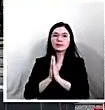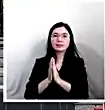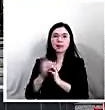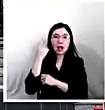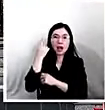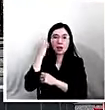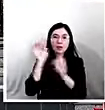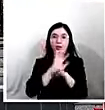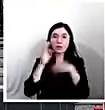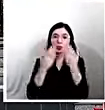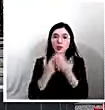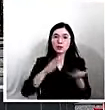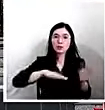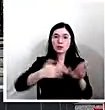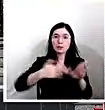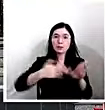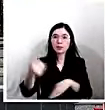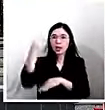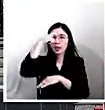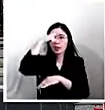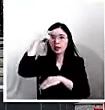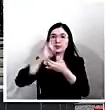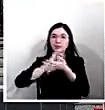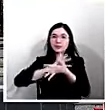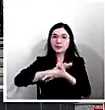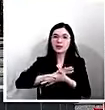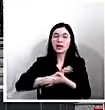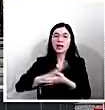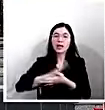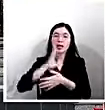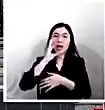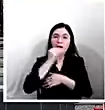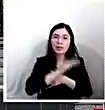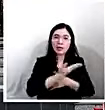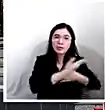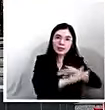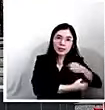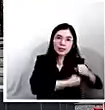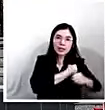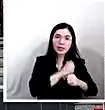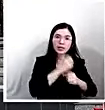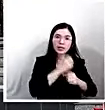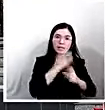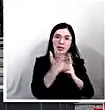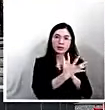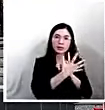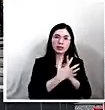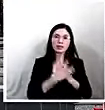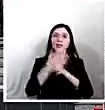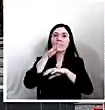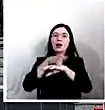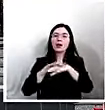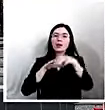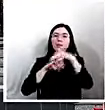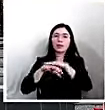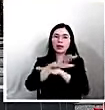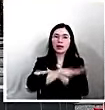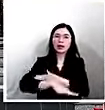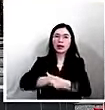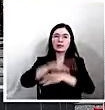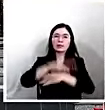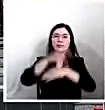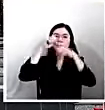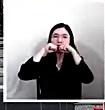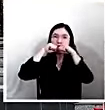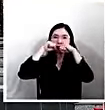who have died because of the pandemic and those who grieve their loss in isolation, comfort them in